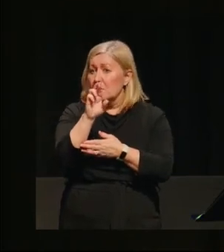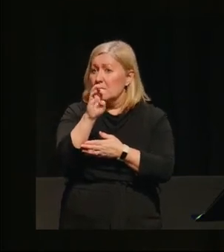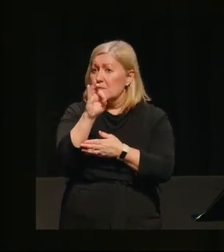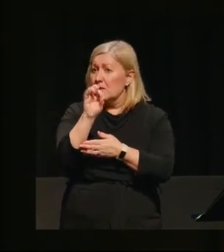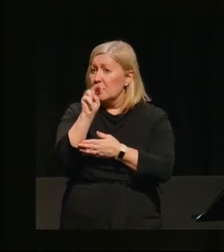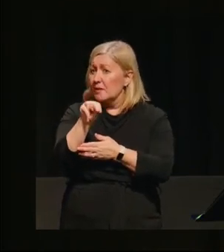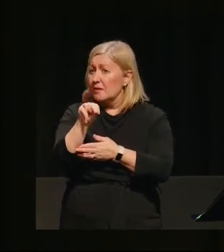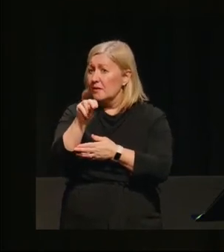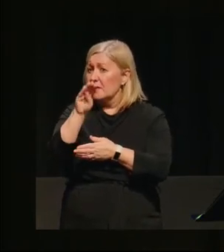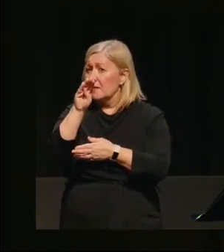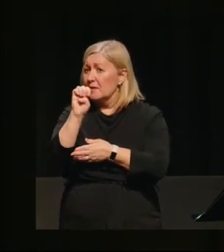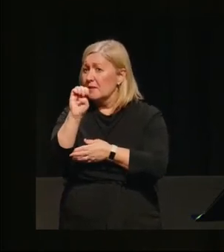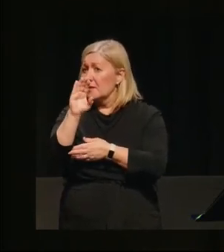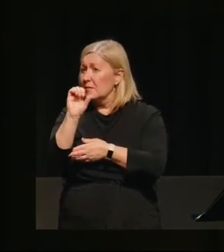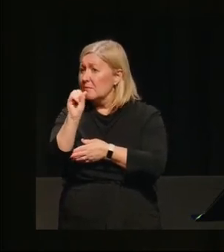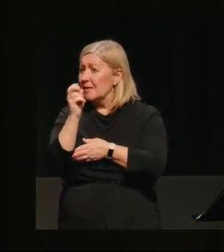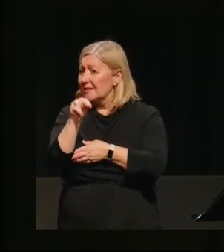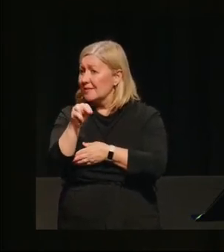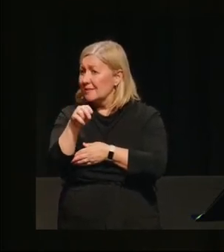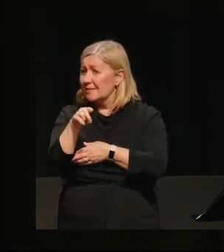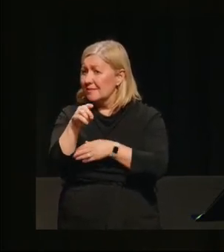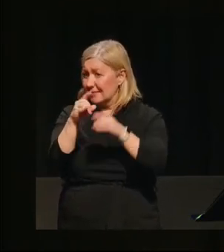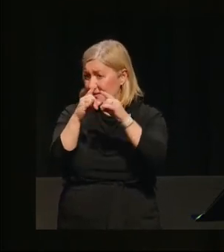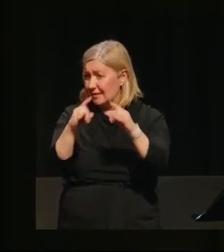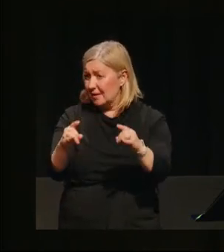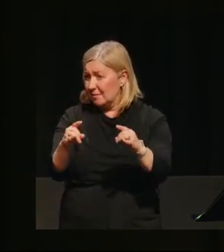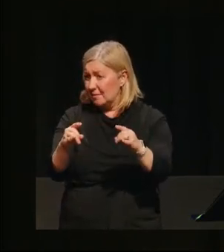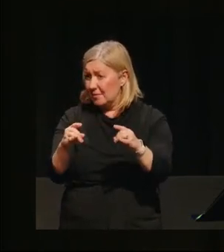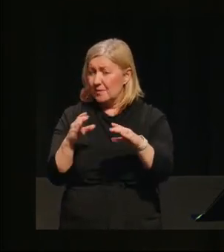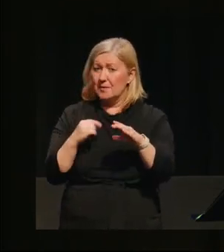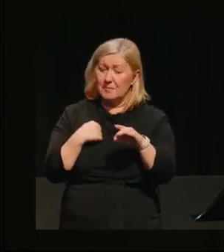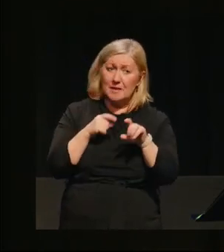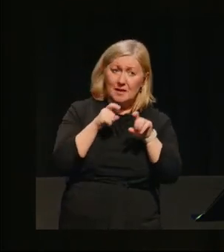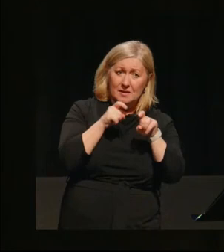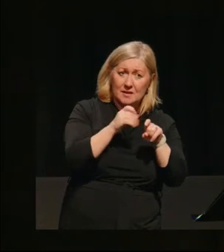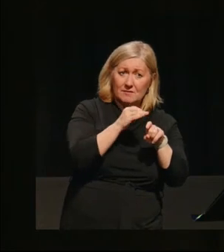concentration camp. I was there from November